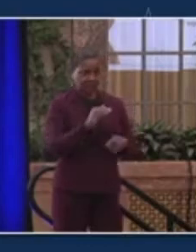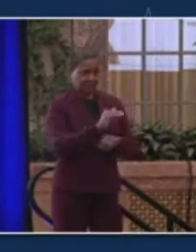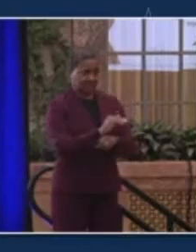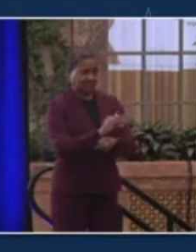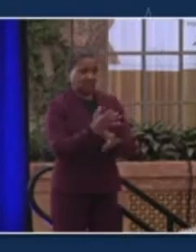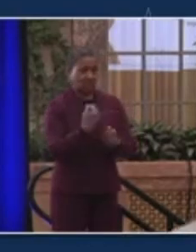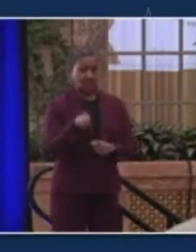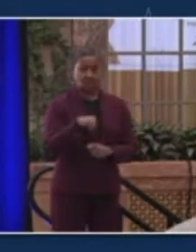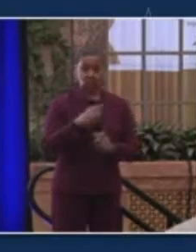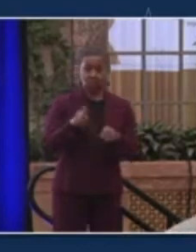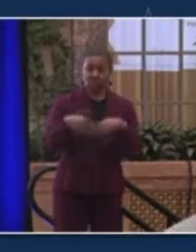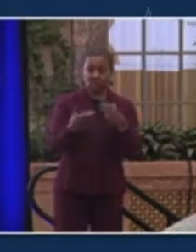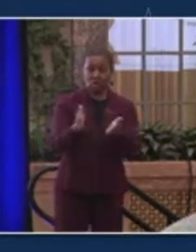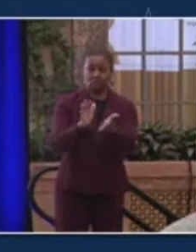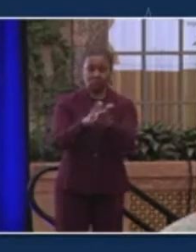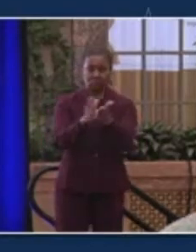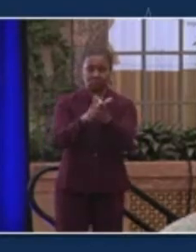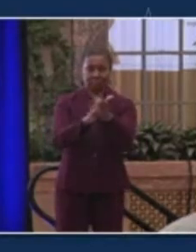I want us to give her a hand.